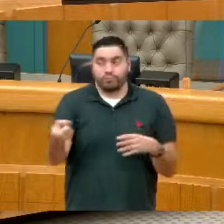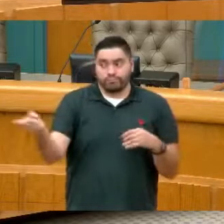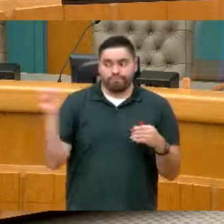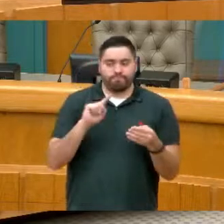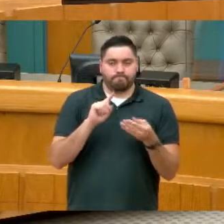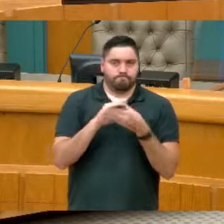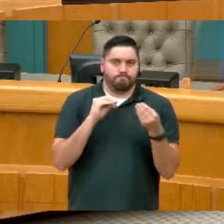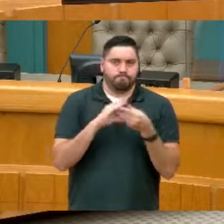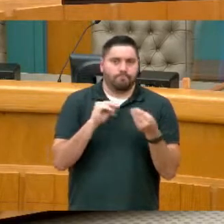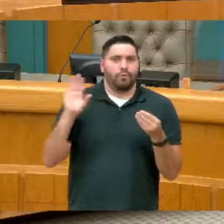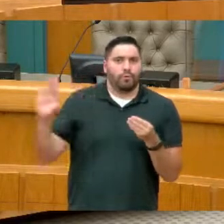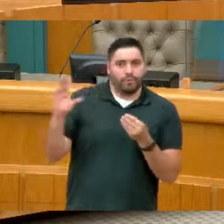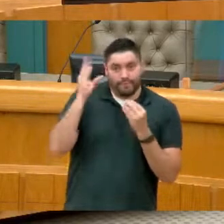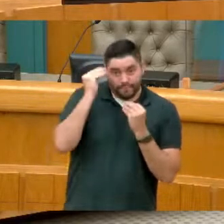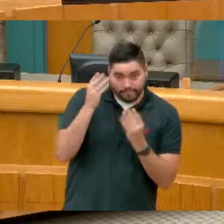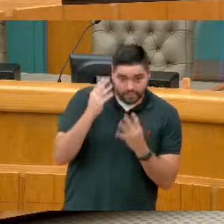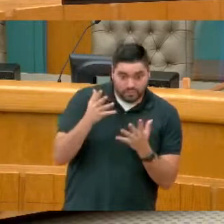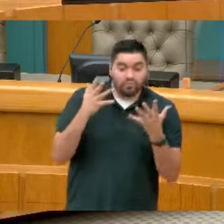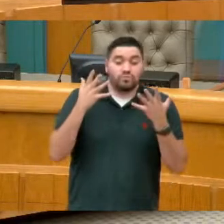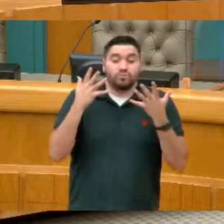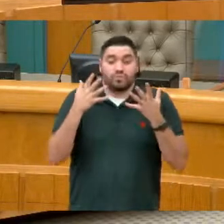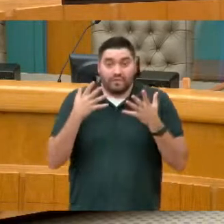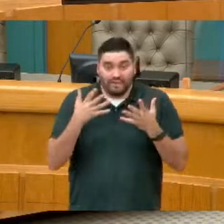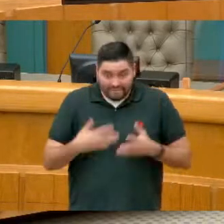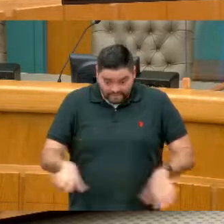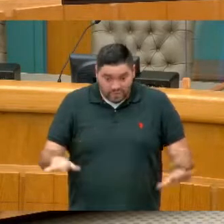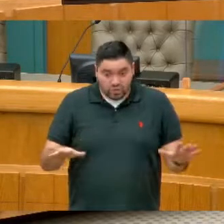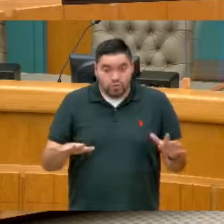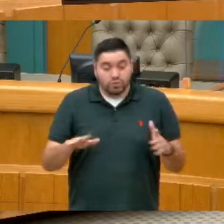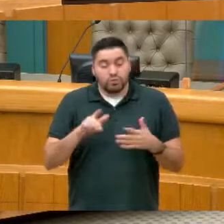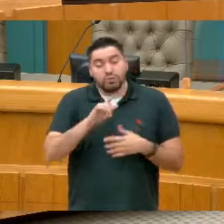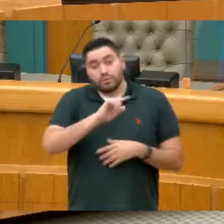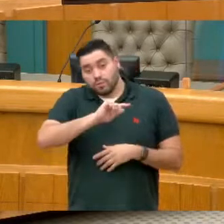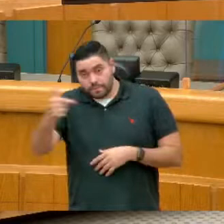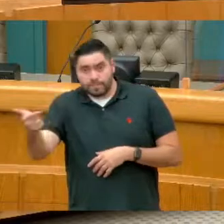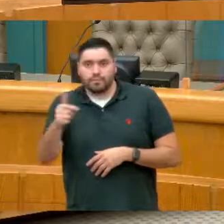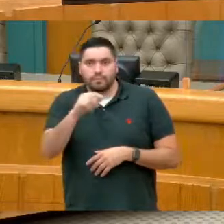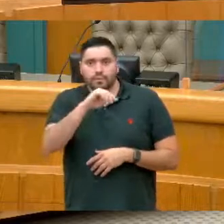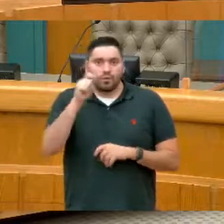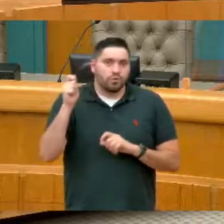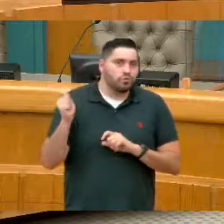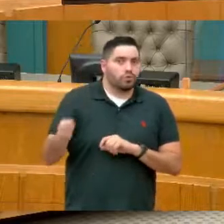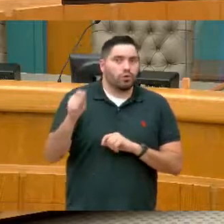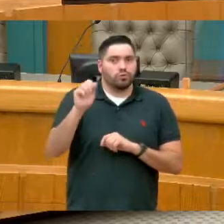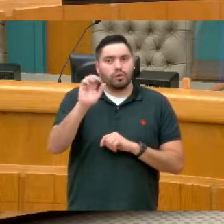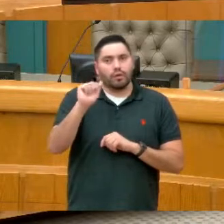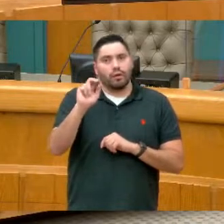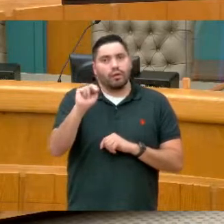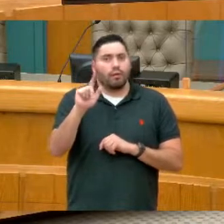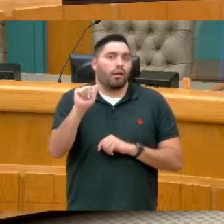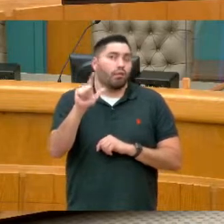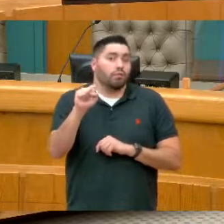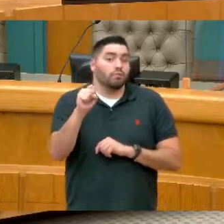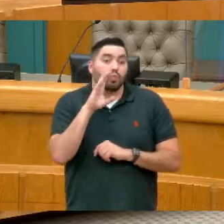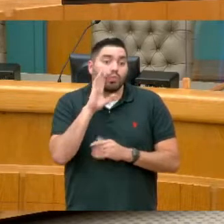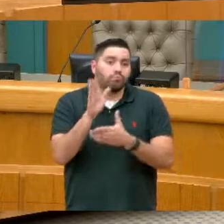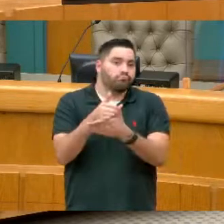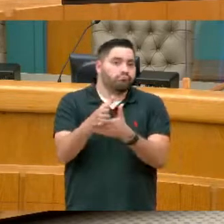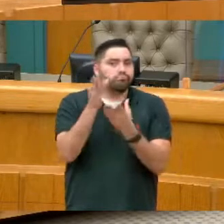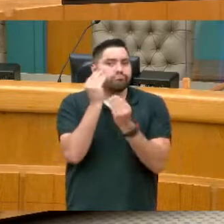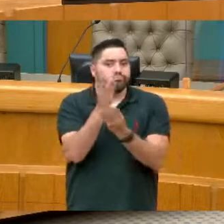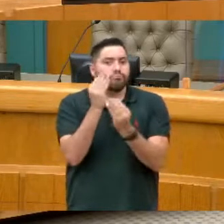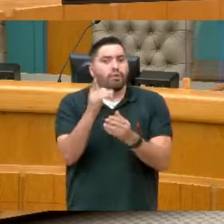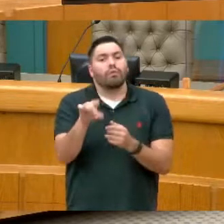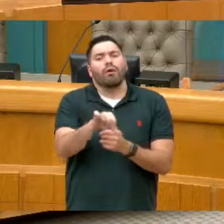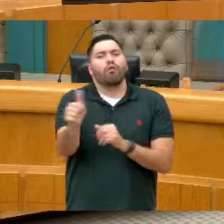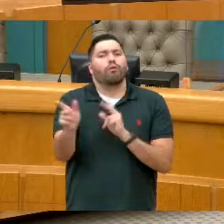by not having to have the enforcement as strict as maybe it could if we knew that everybody was in compliance. So it's a double win there. You save tax money